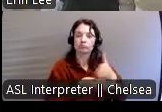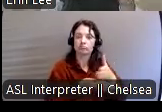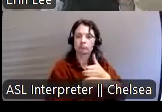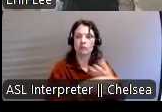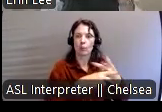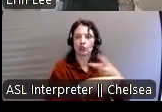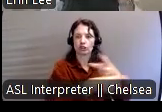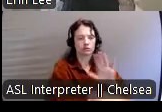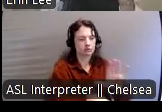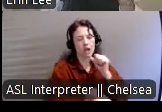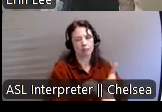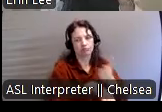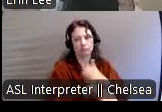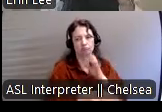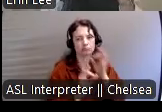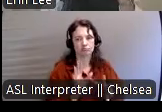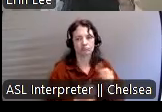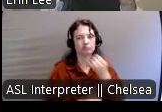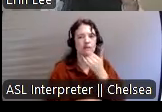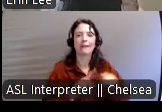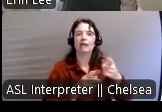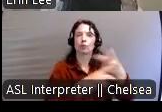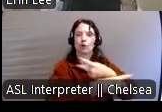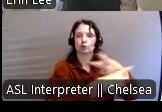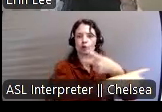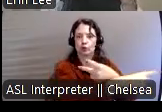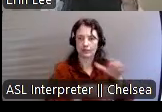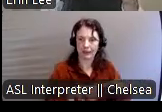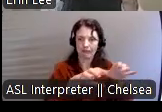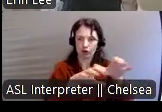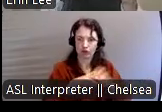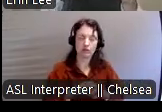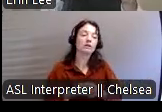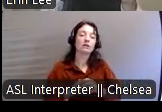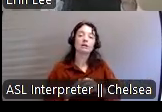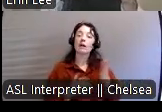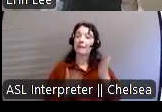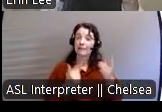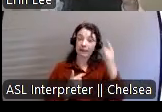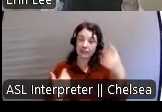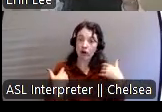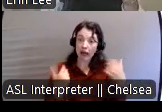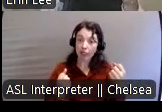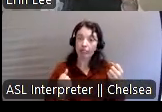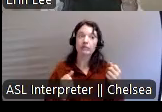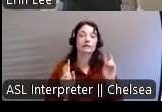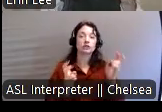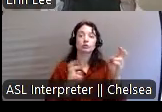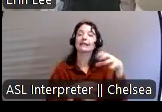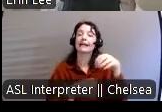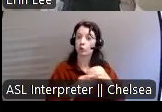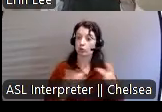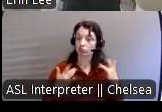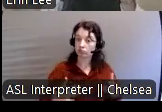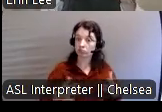behavior. Mental health issues, including depression, including isolation,